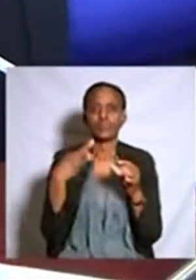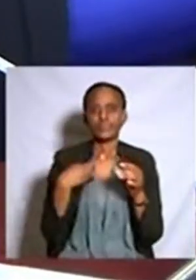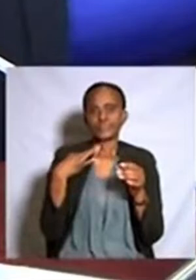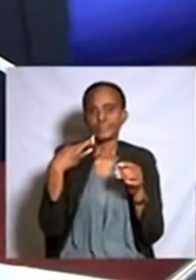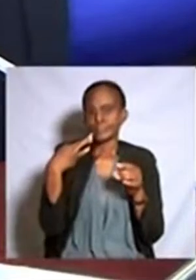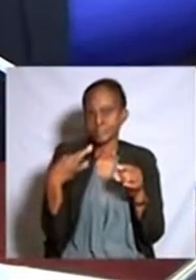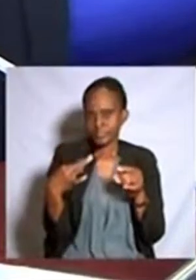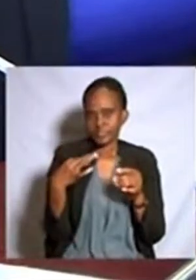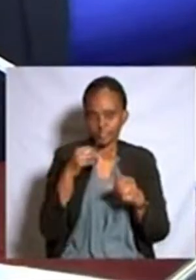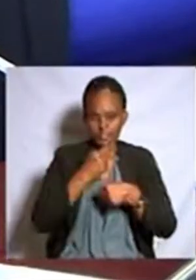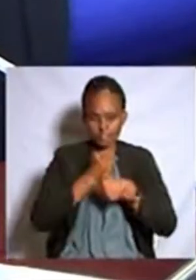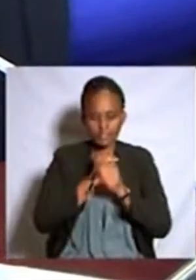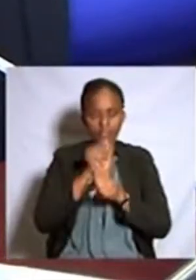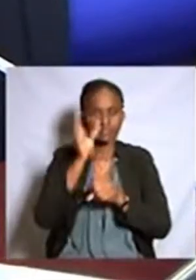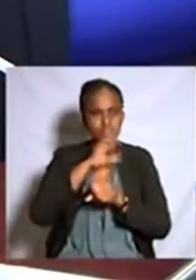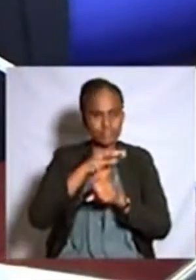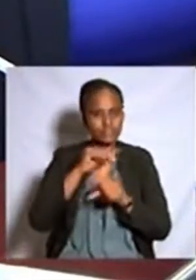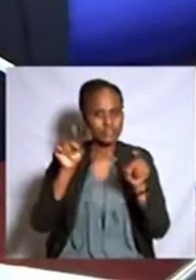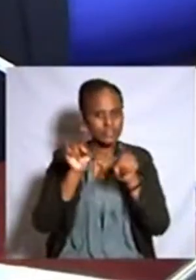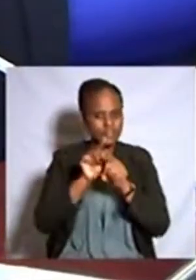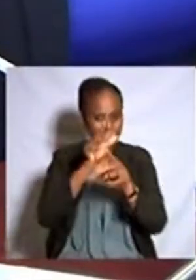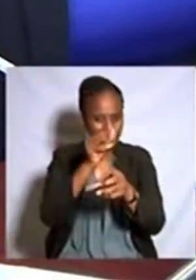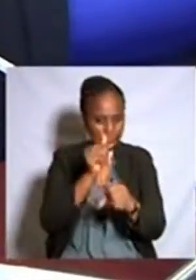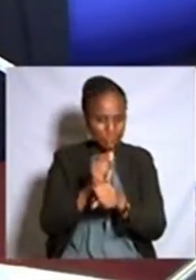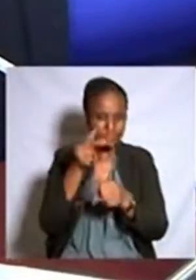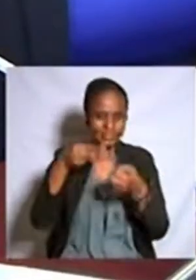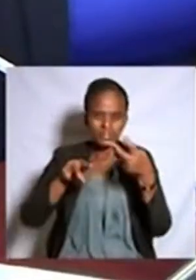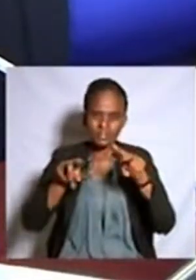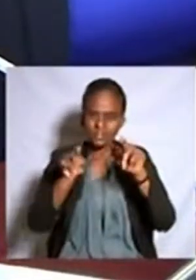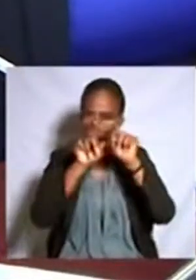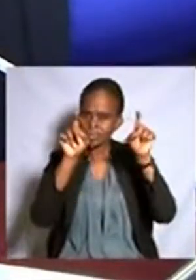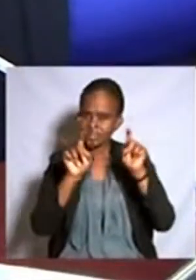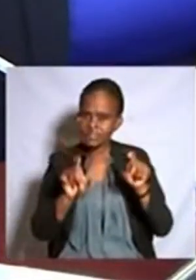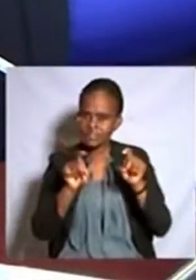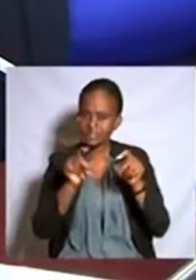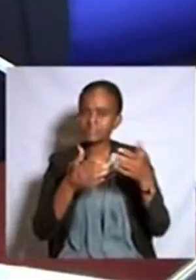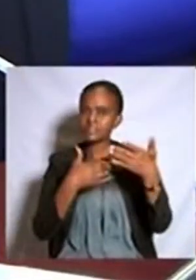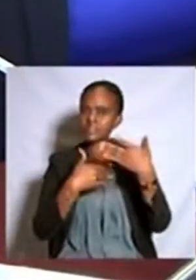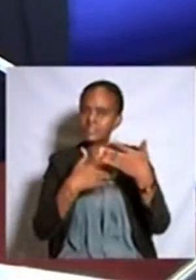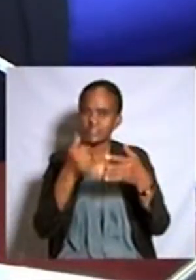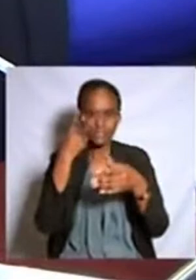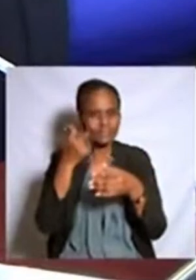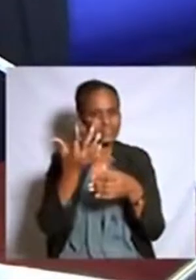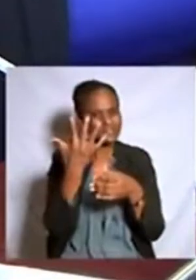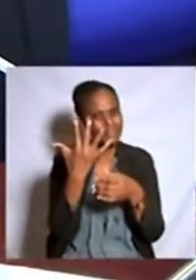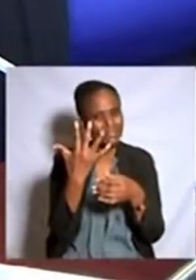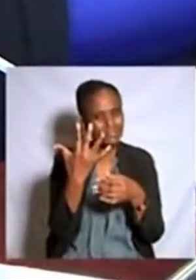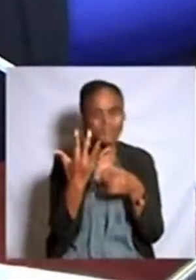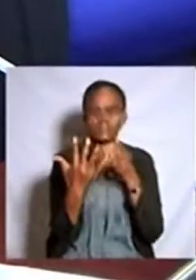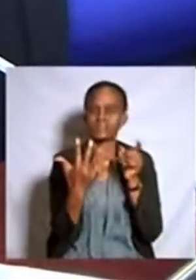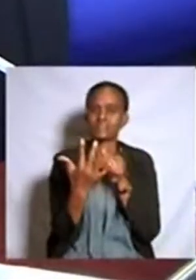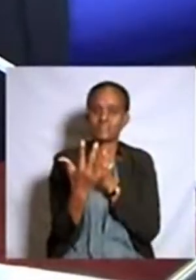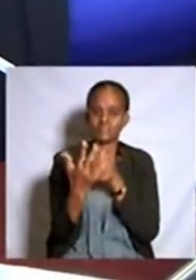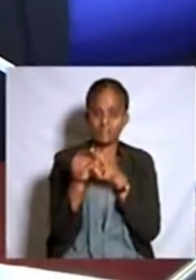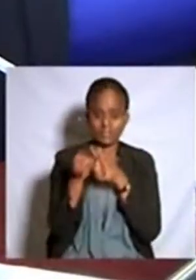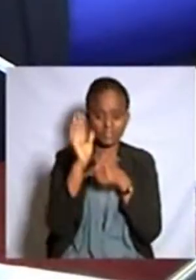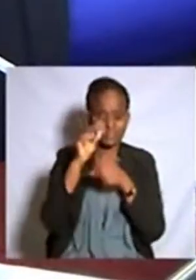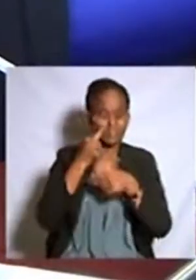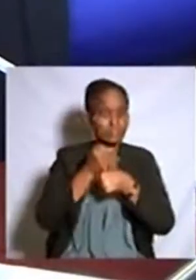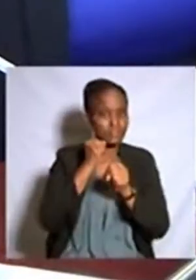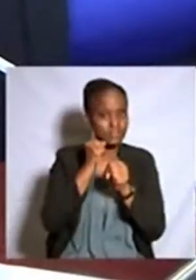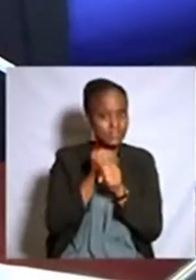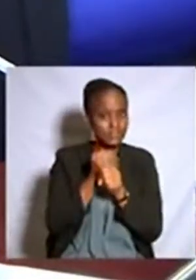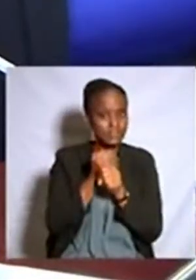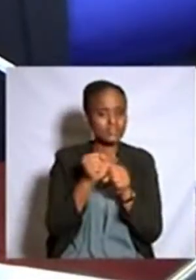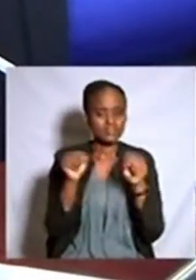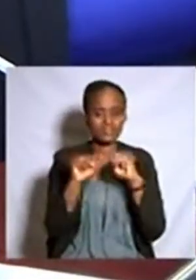Application has been made to obtain duplicate certificates of title for the 5 mortgages. This will enable